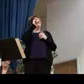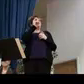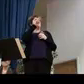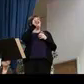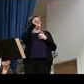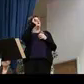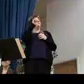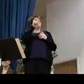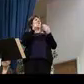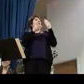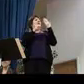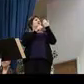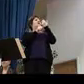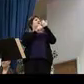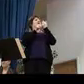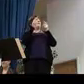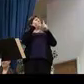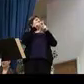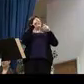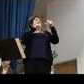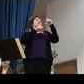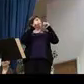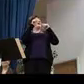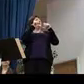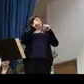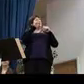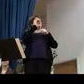star in MSU technology, biology.